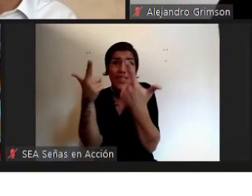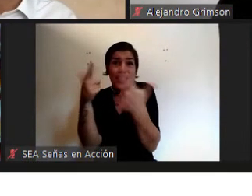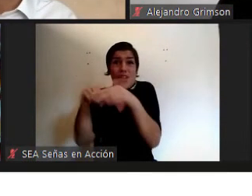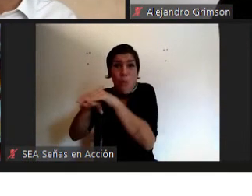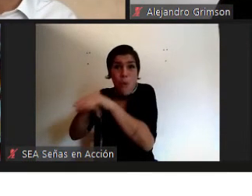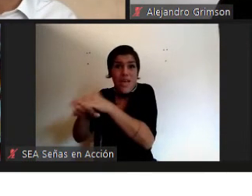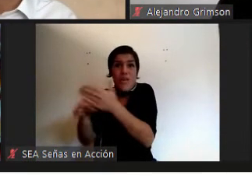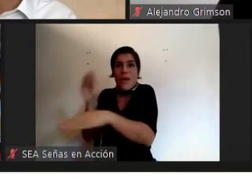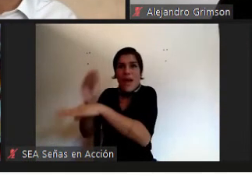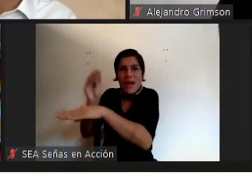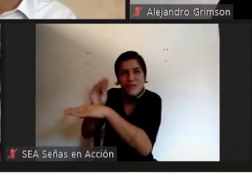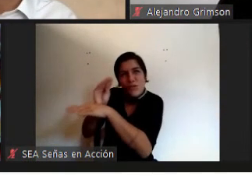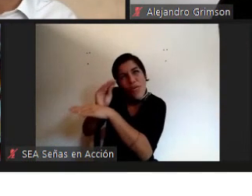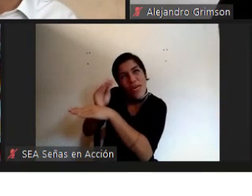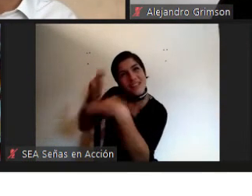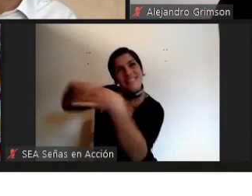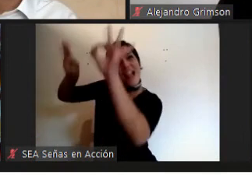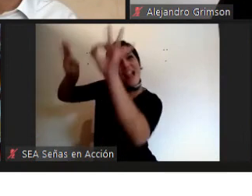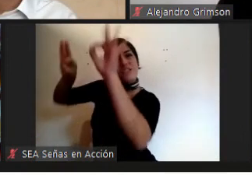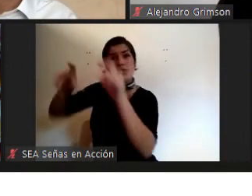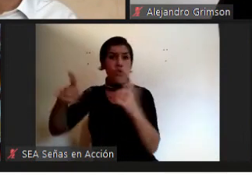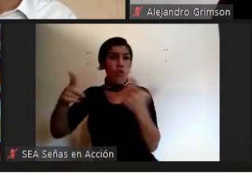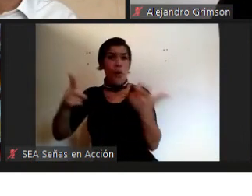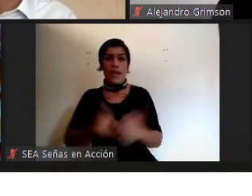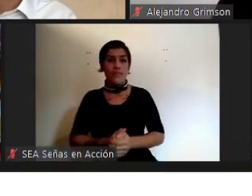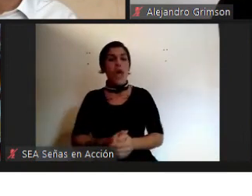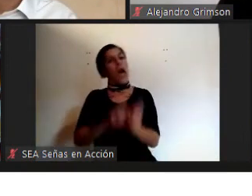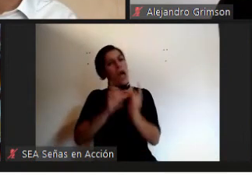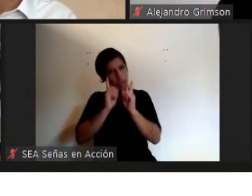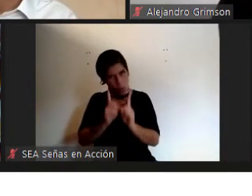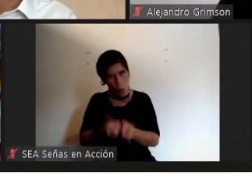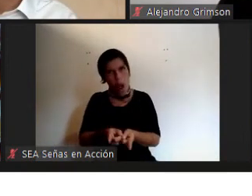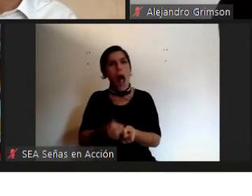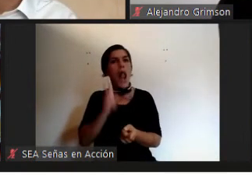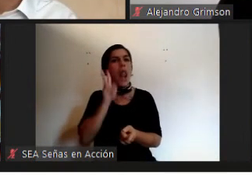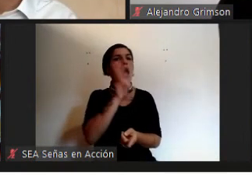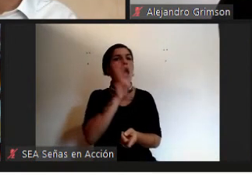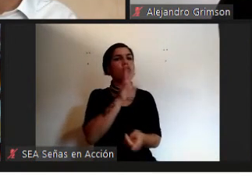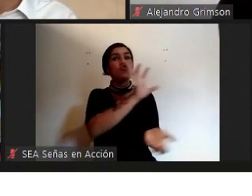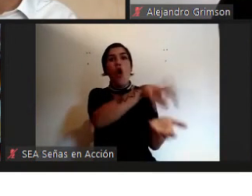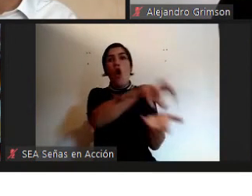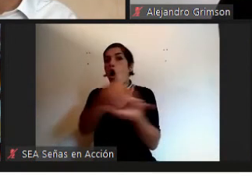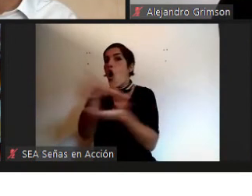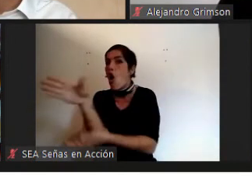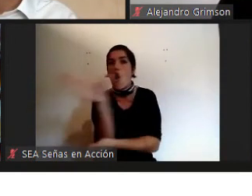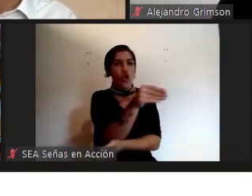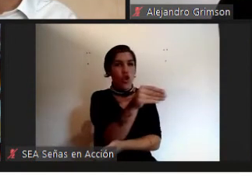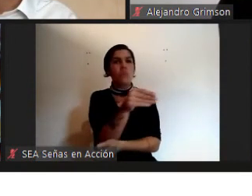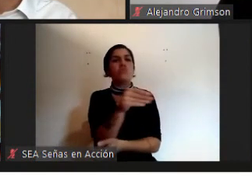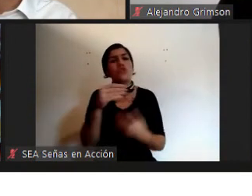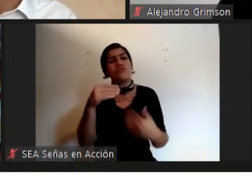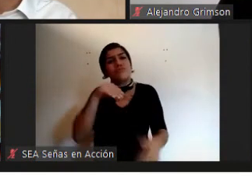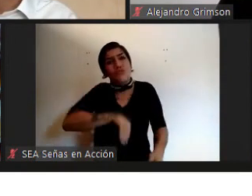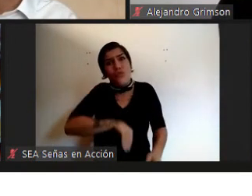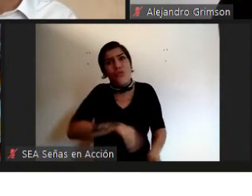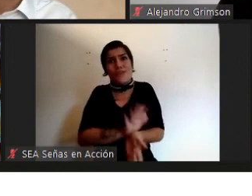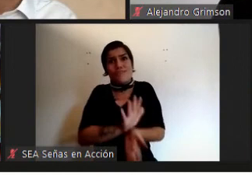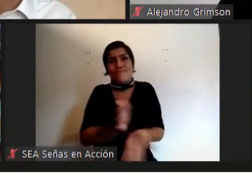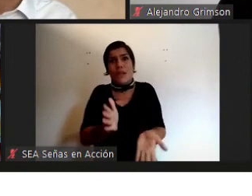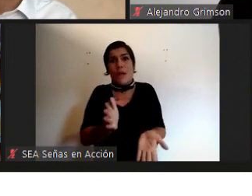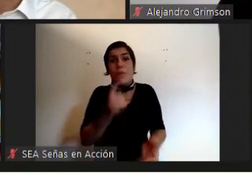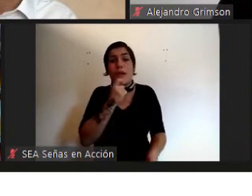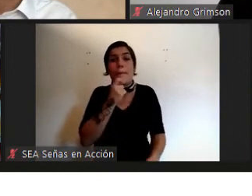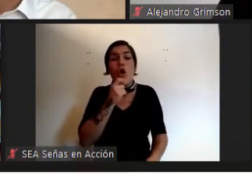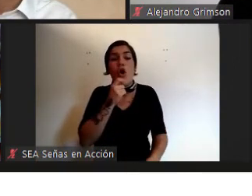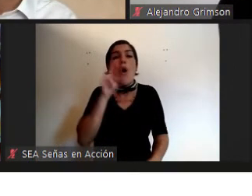Some will be forced to doing so. In Spain, they will all suffer. As weeks go